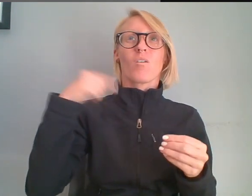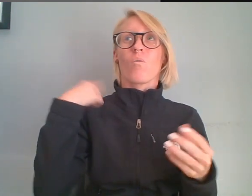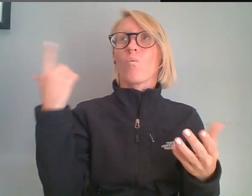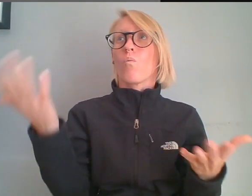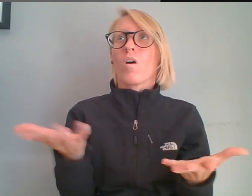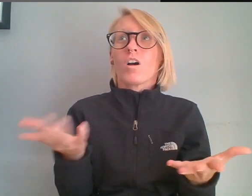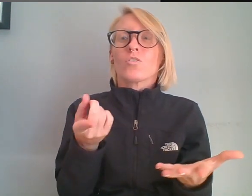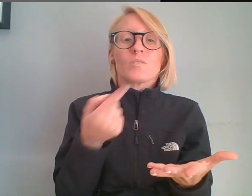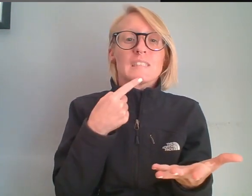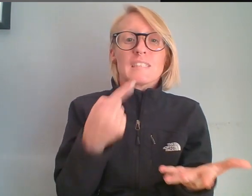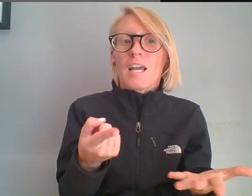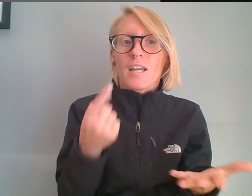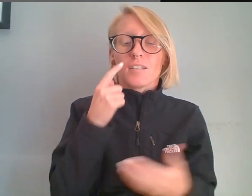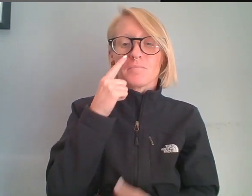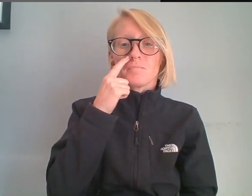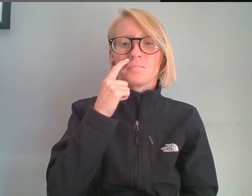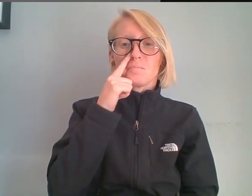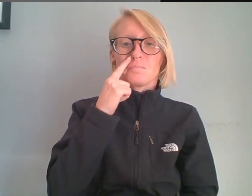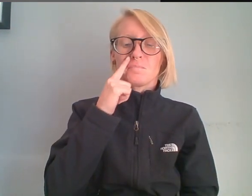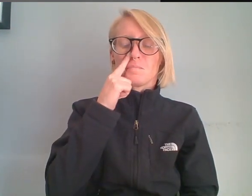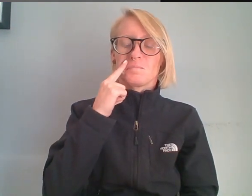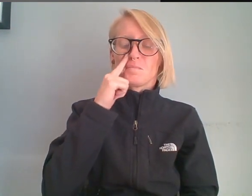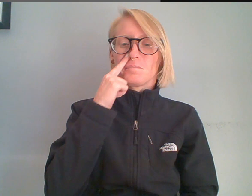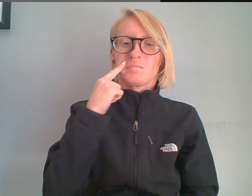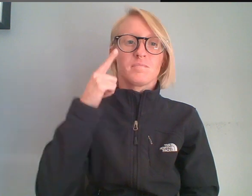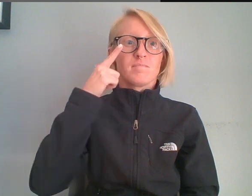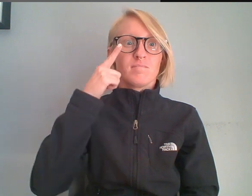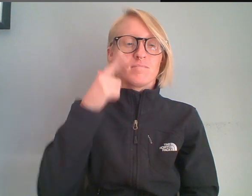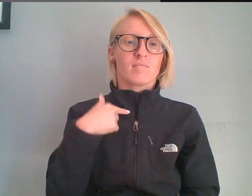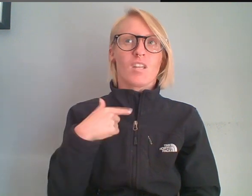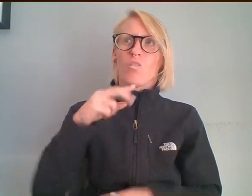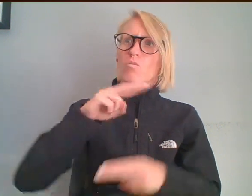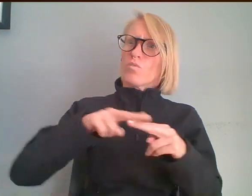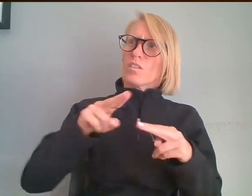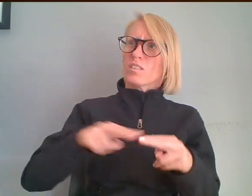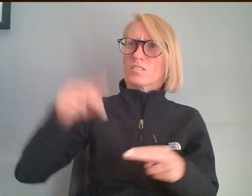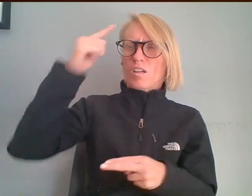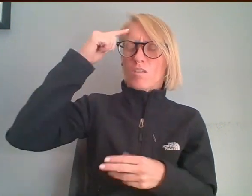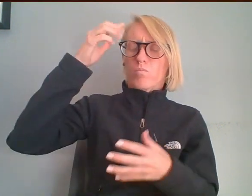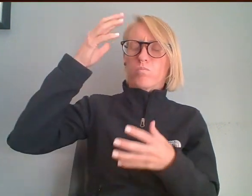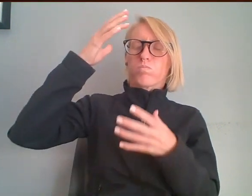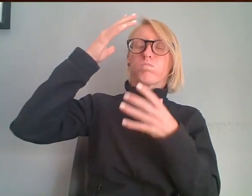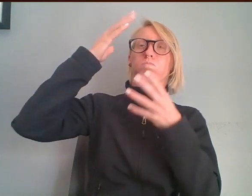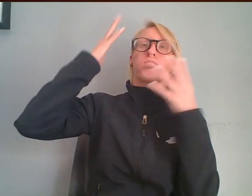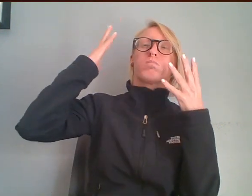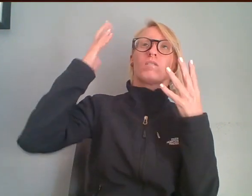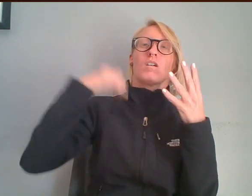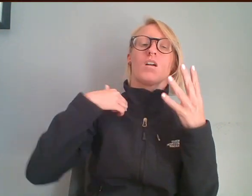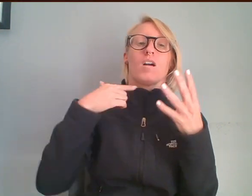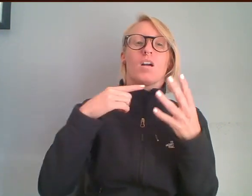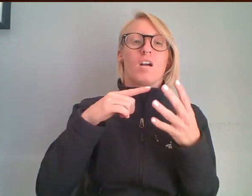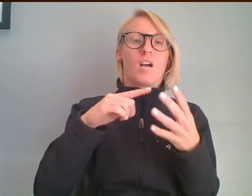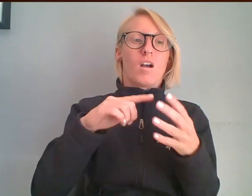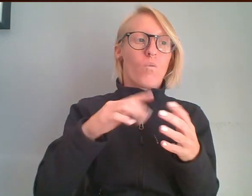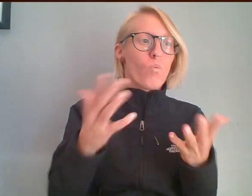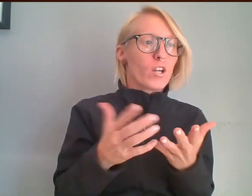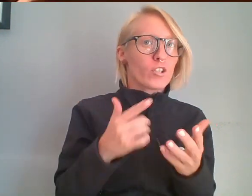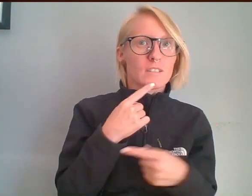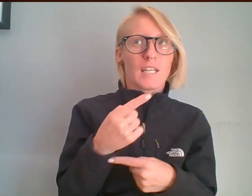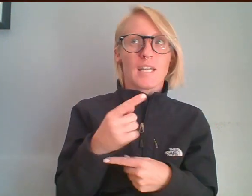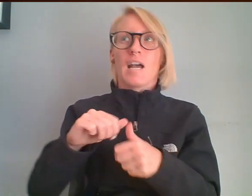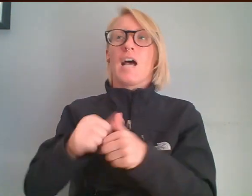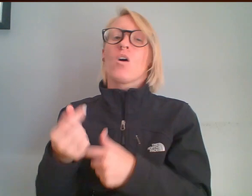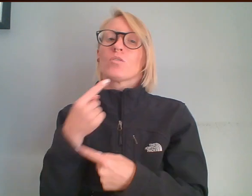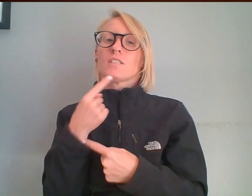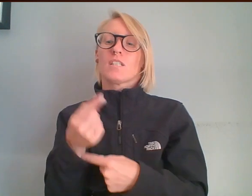going to say. It reduces the cognitive load of figuring out what you're saying and how you're going to say it. All of this is on that